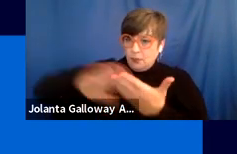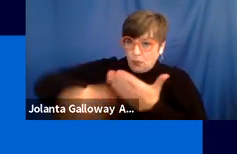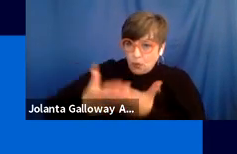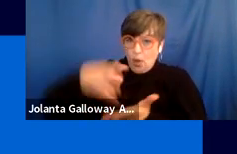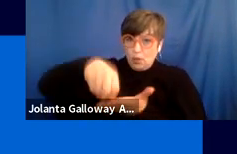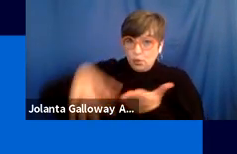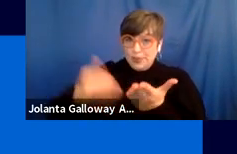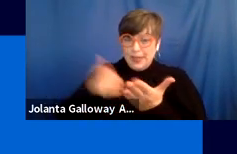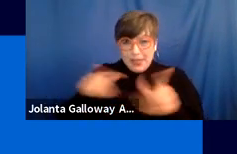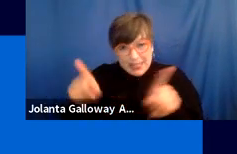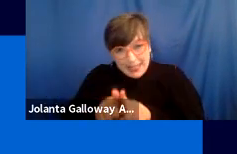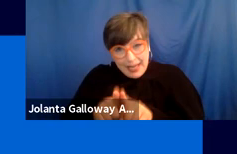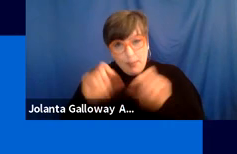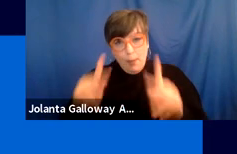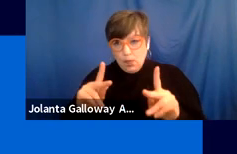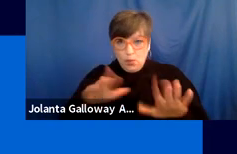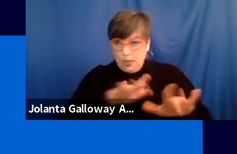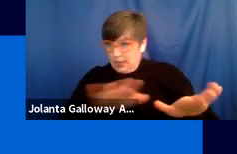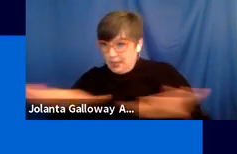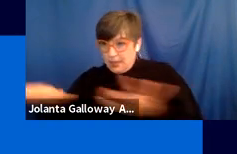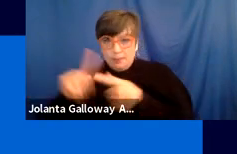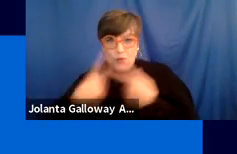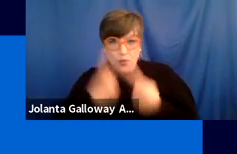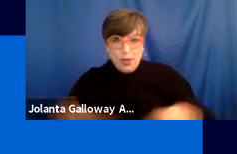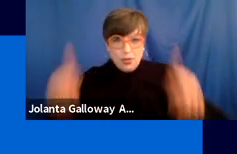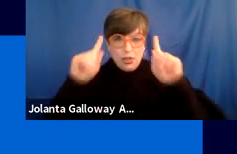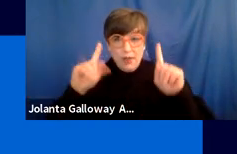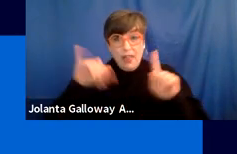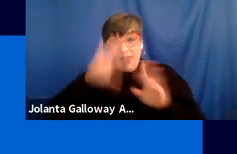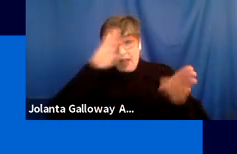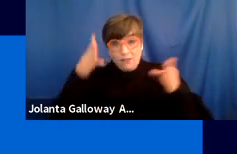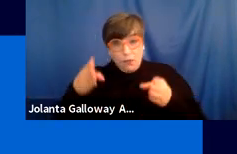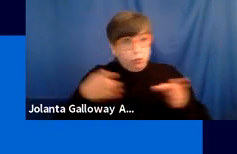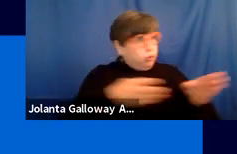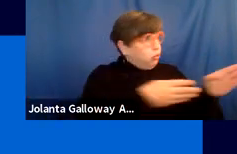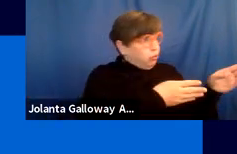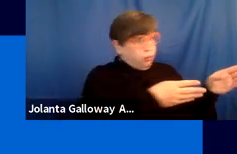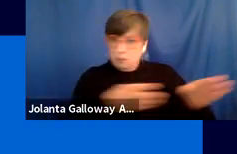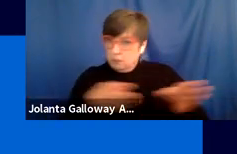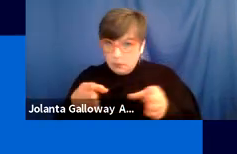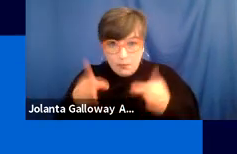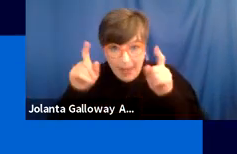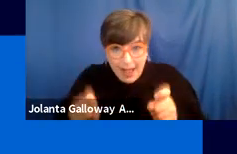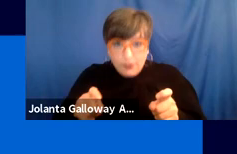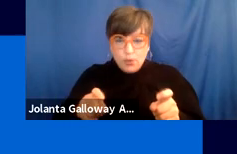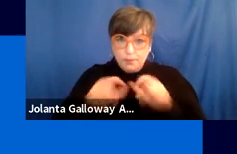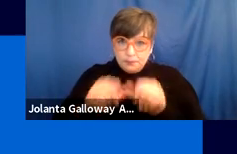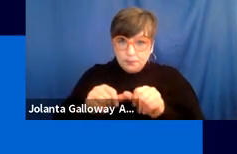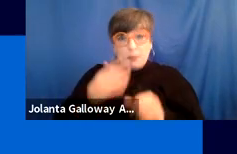opportunity to achieve greatness. We need to maintain this focus as we guarantee an excellent education for all